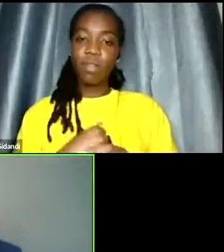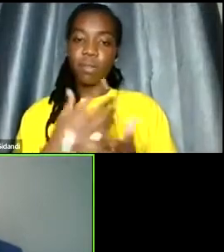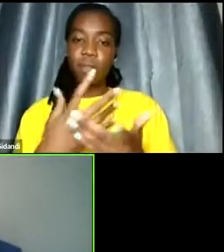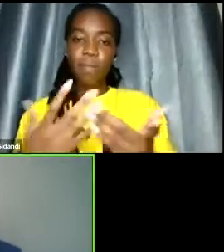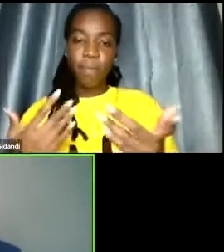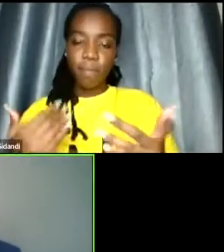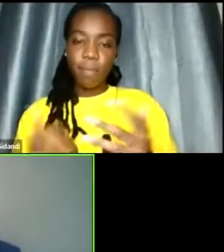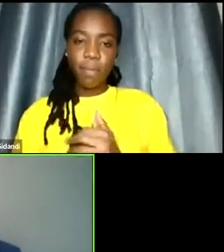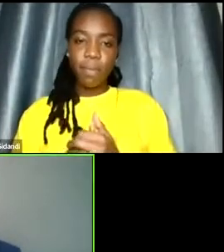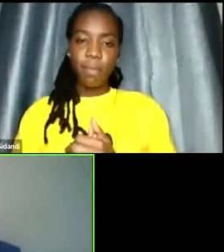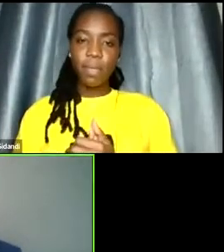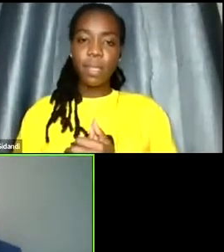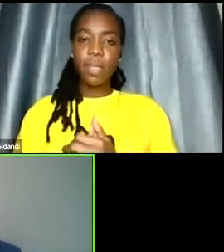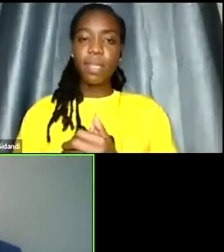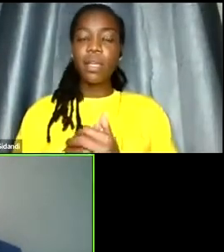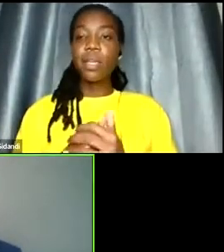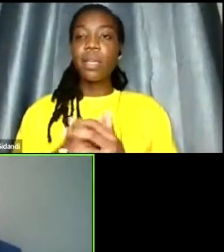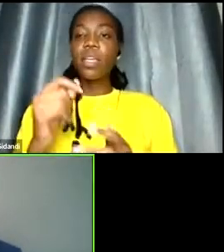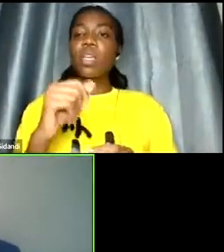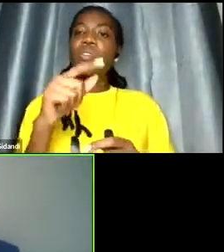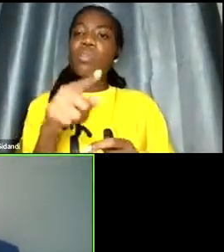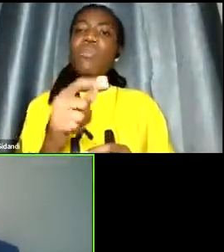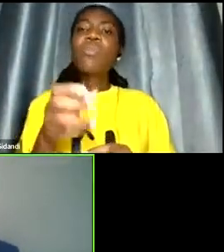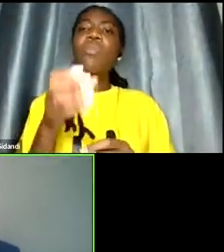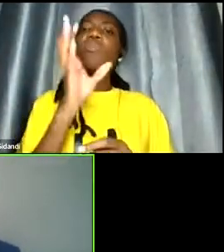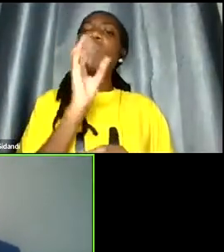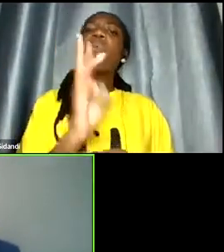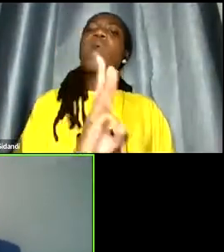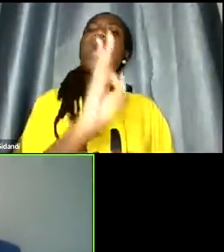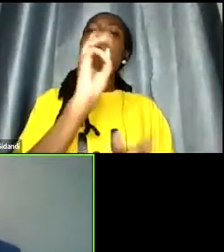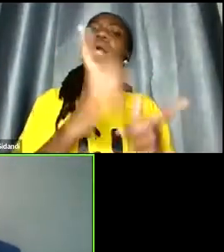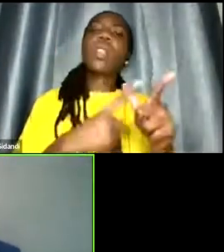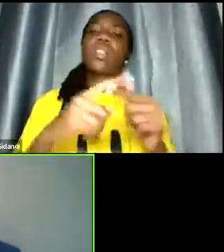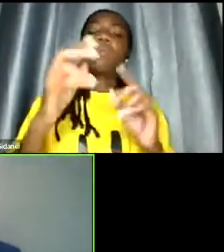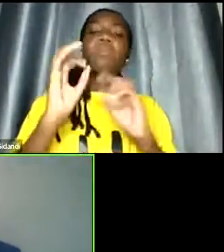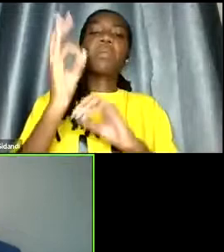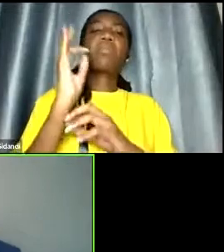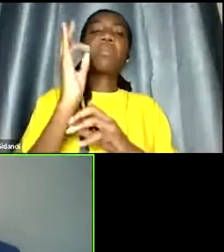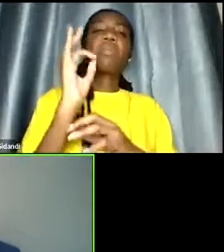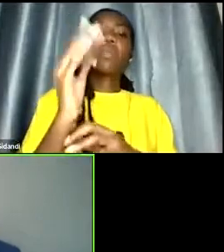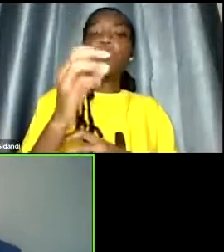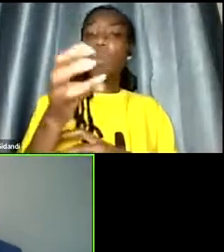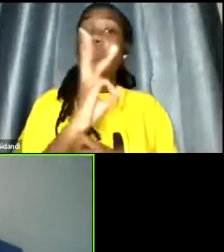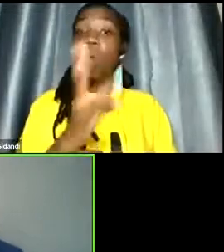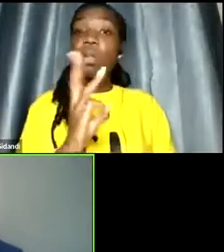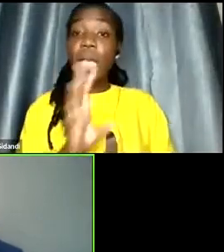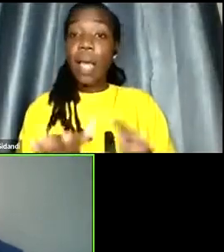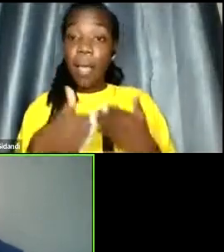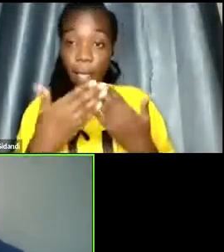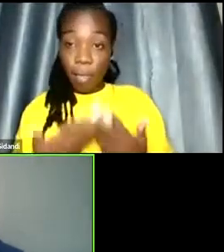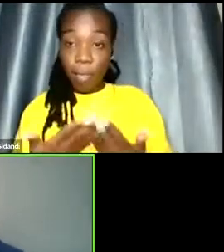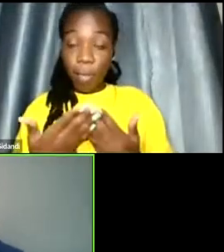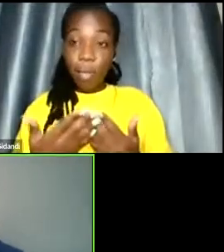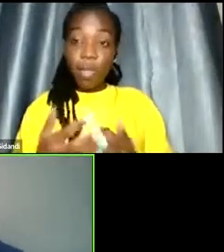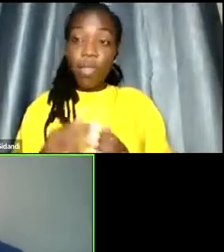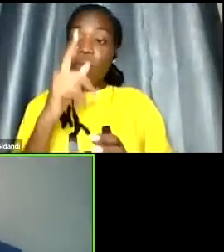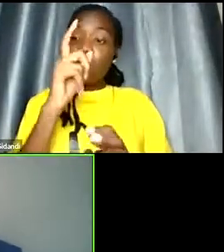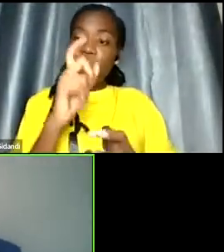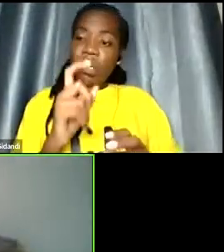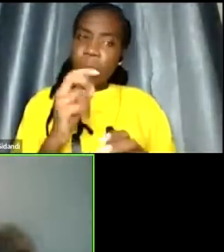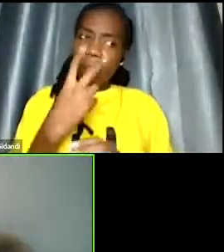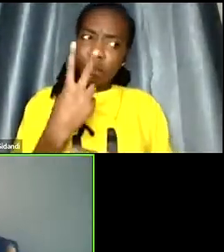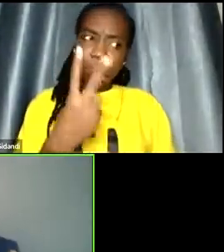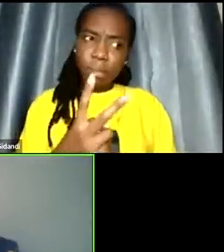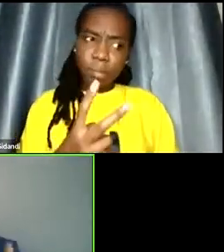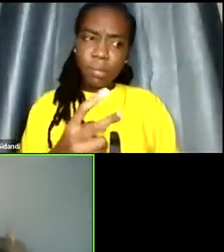we mean. You can't be drinking wine and preaching water as a leader. You can't do that. You should be seen to toe the line.